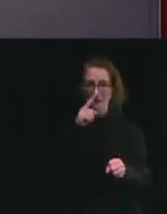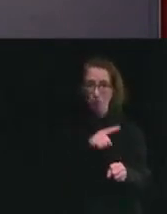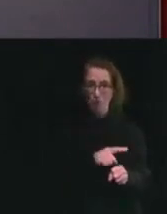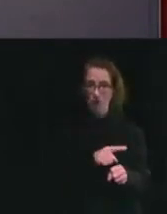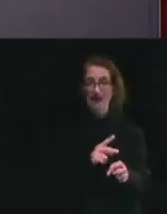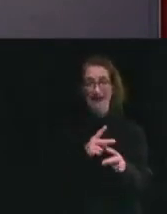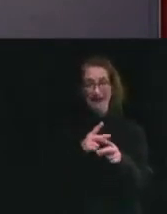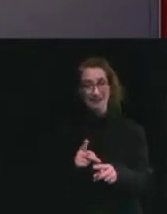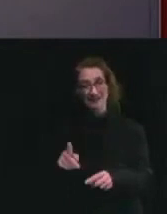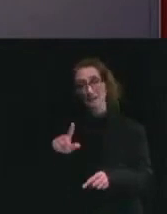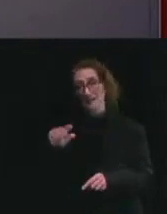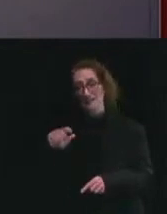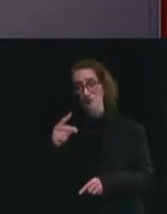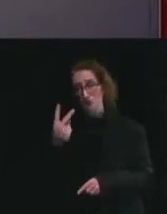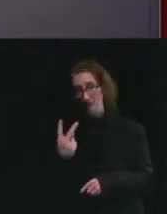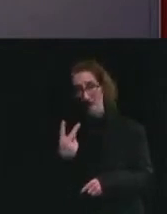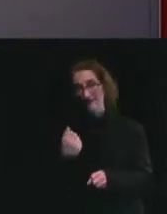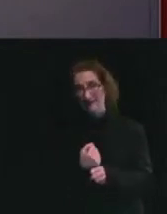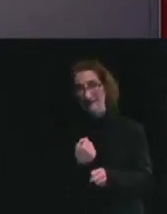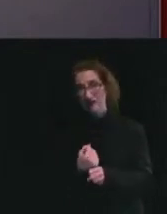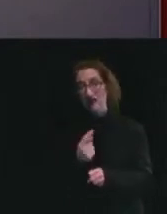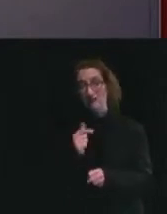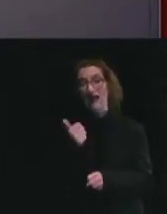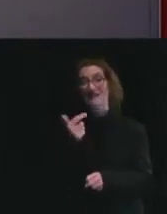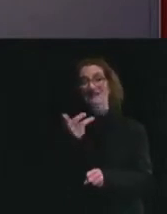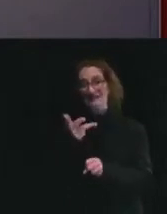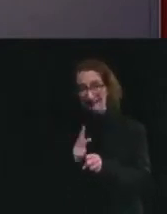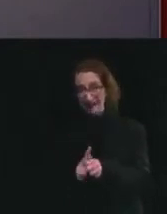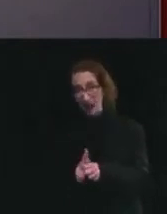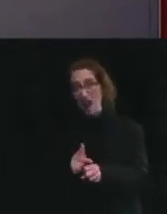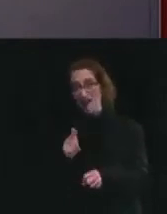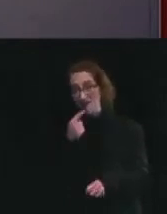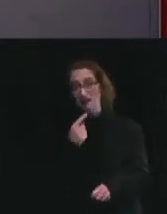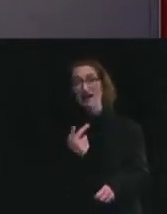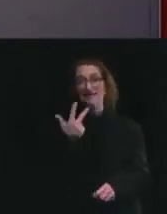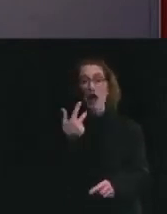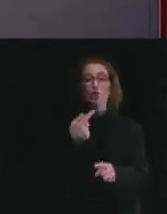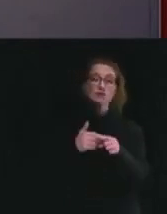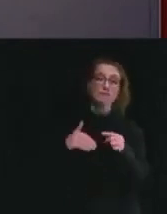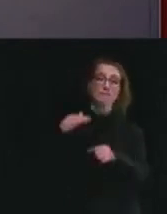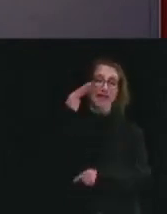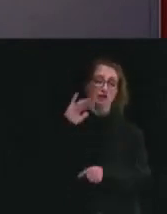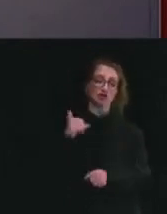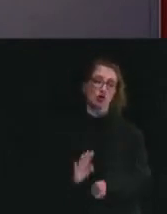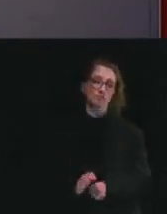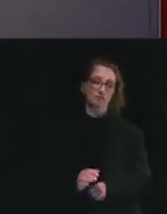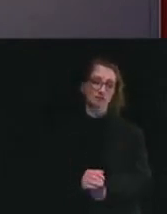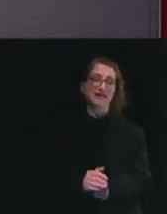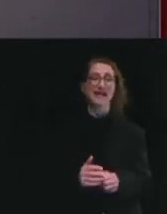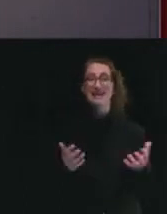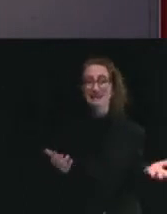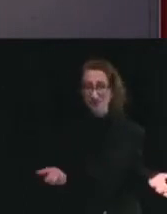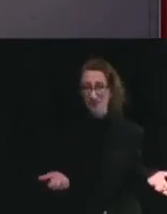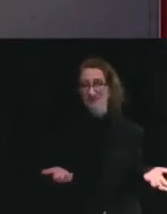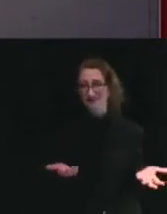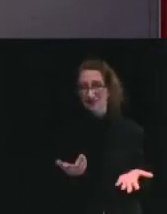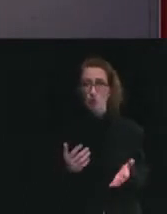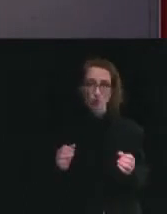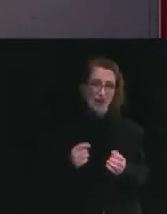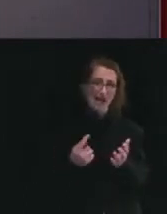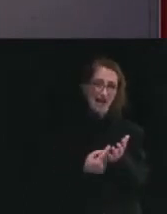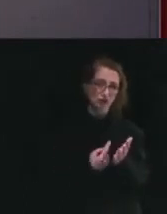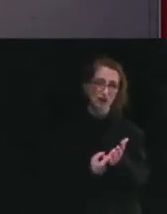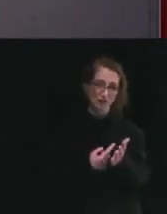44% had done one job, and that means the rest had at least two. Here as well, this